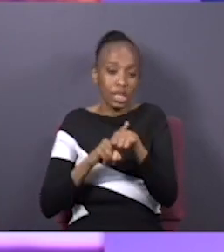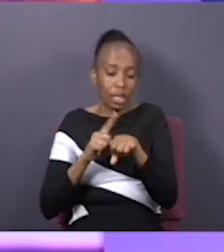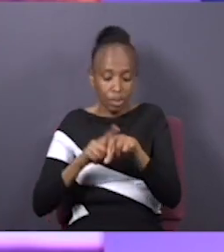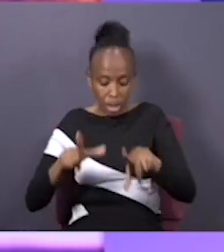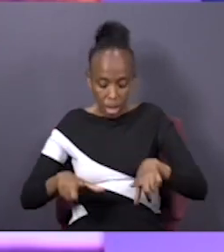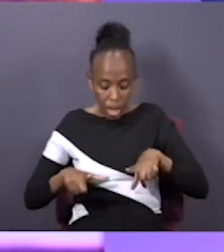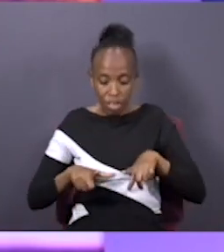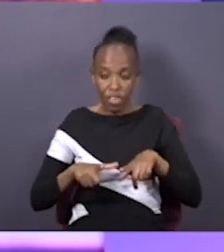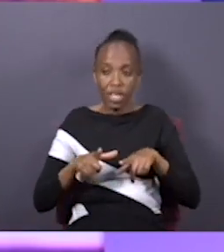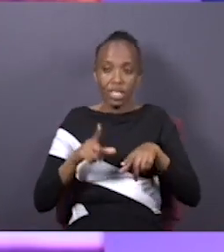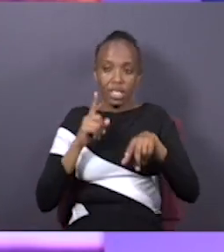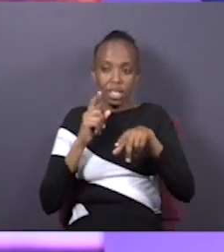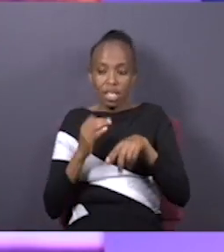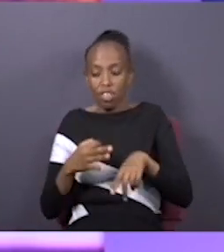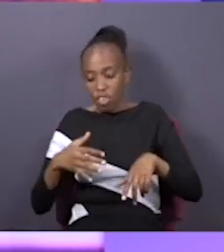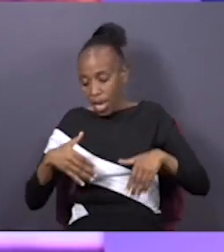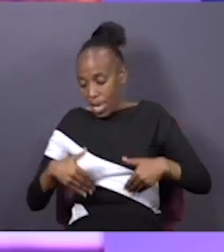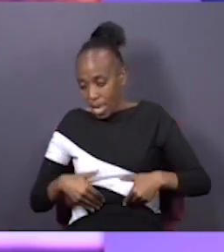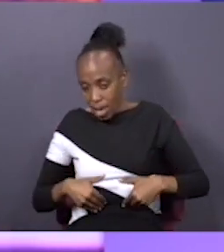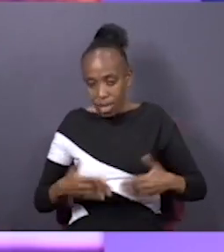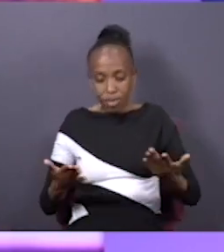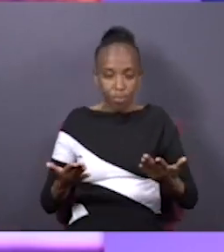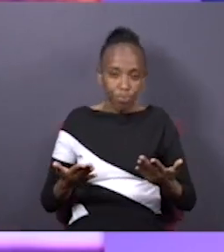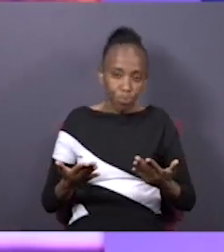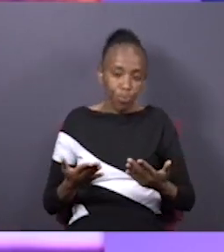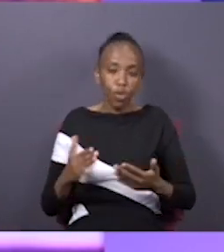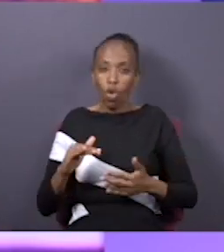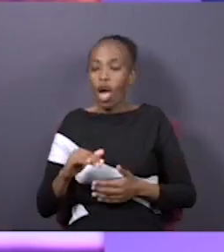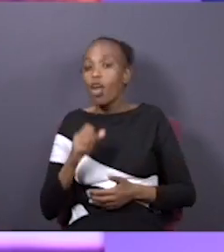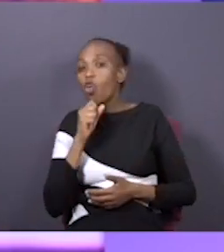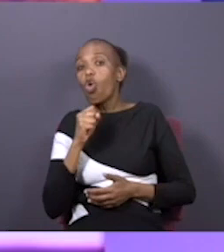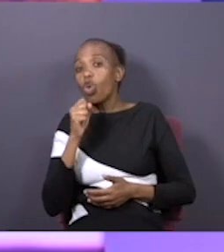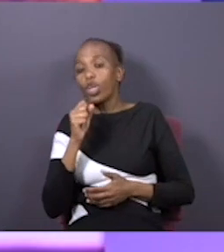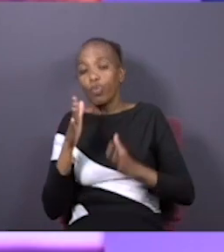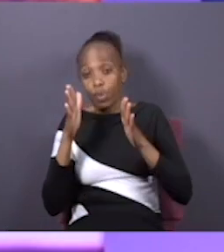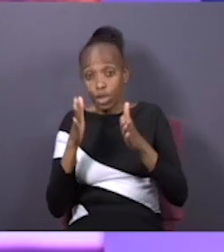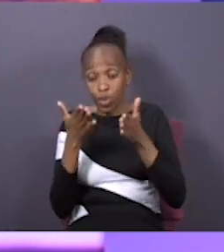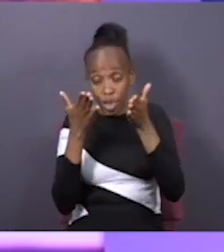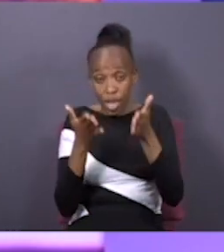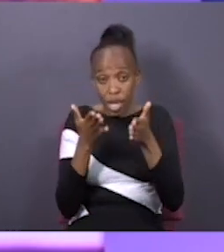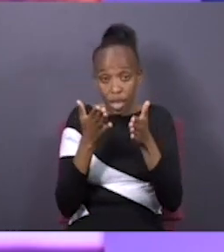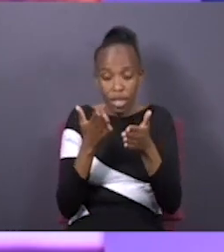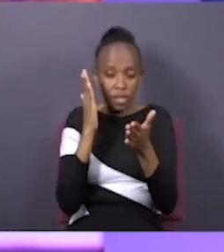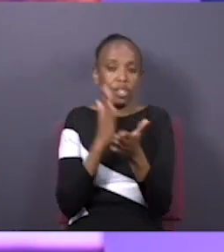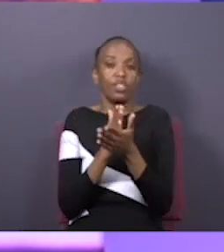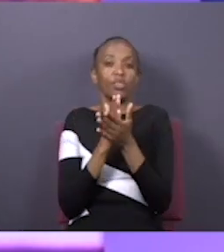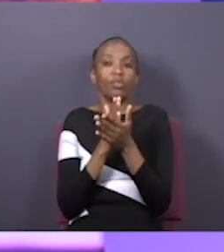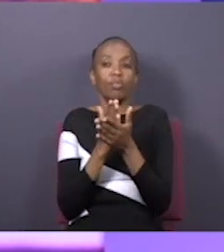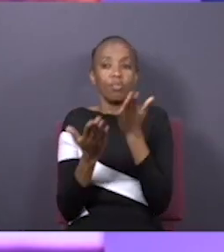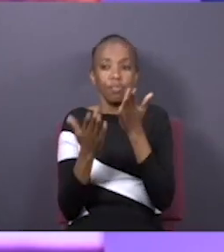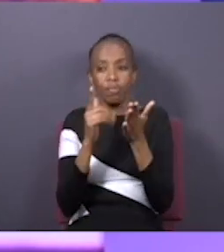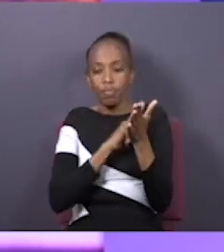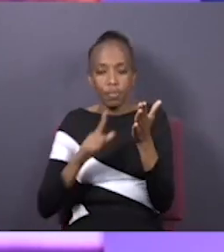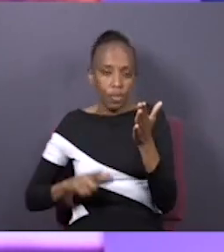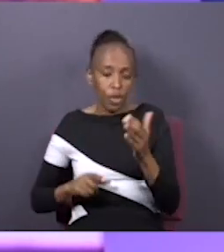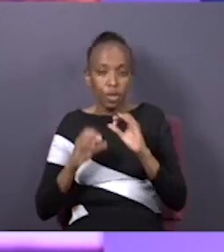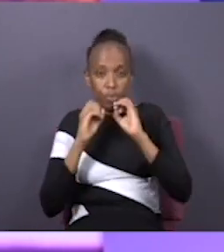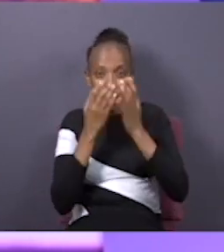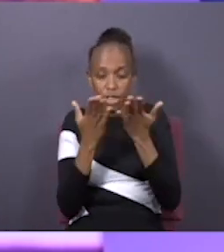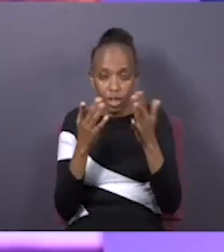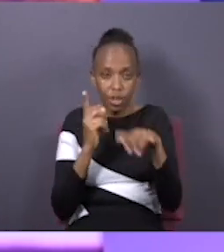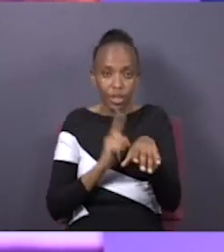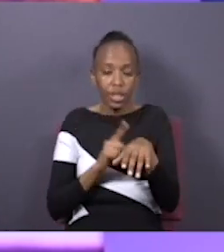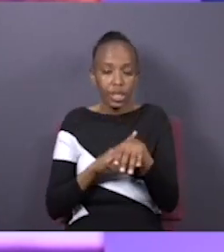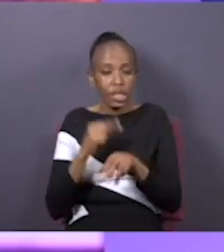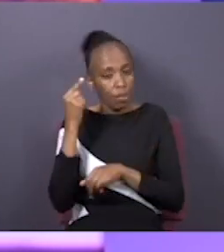of life. So whether you're a young person or you're an old person, this is true. May the Lord bless you as